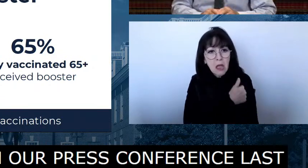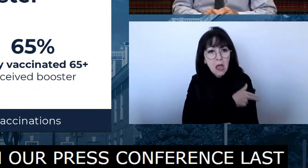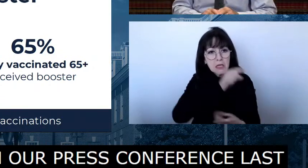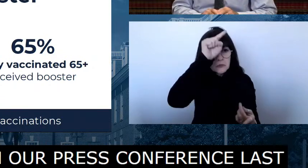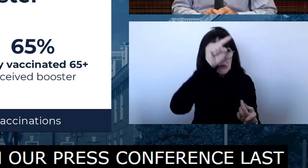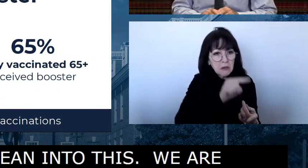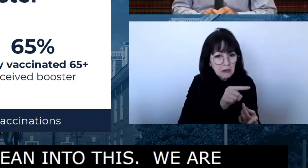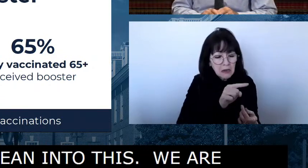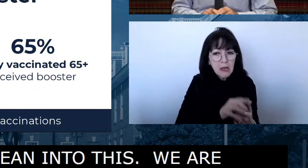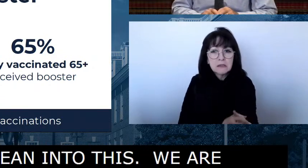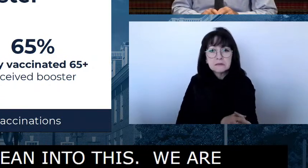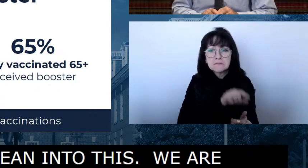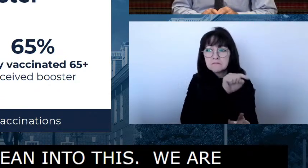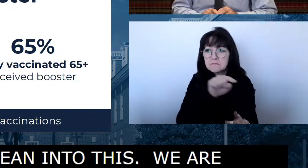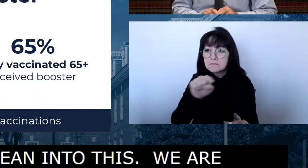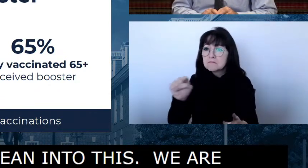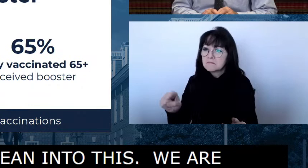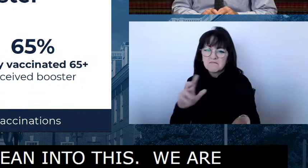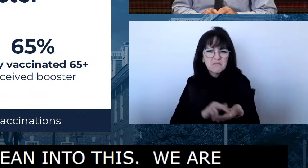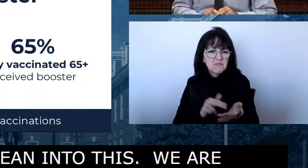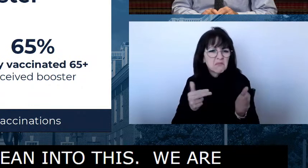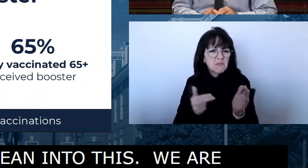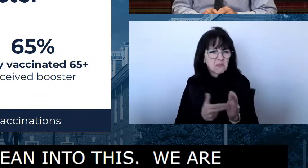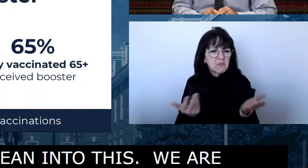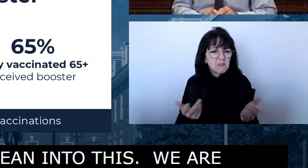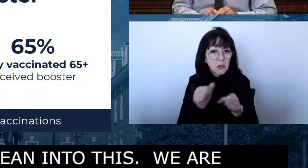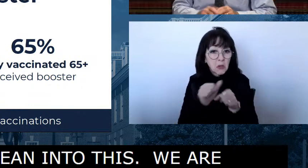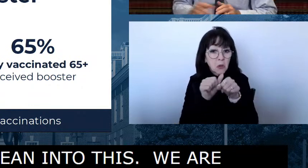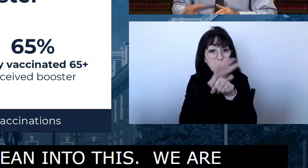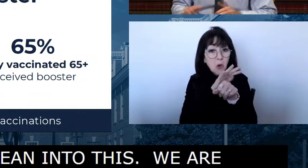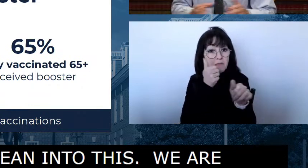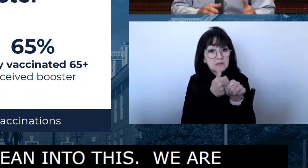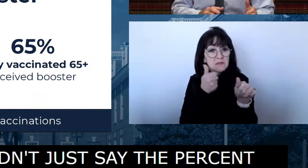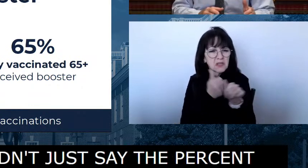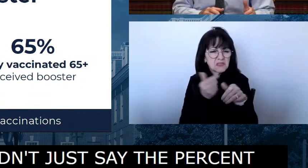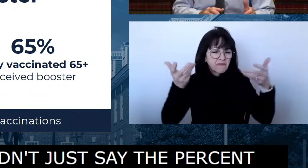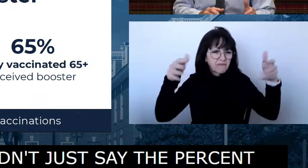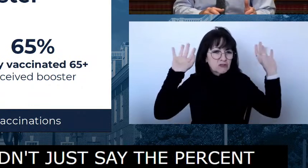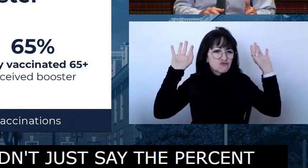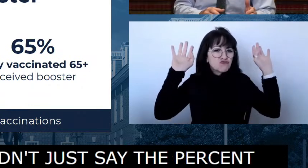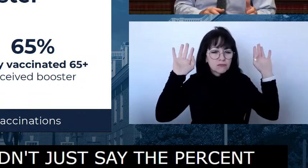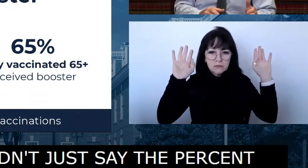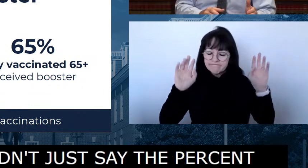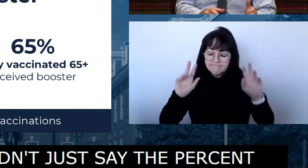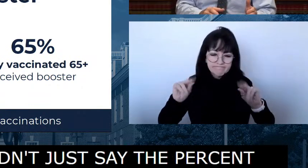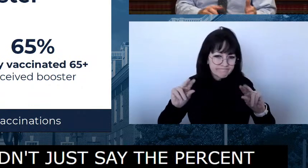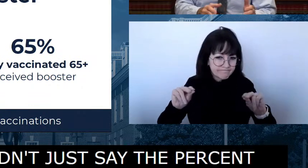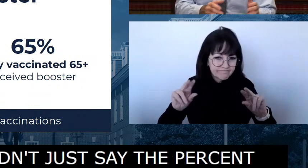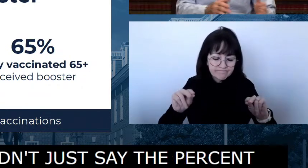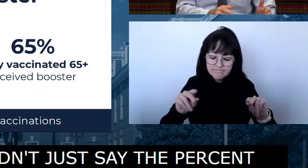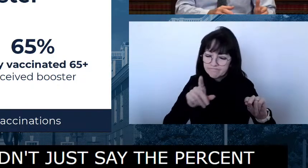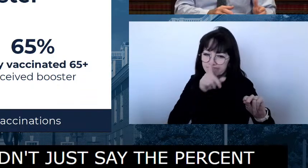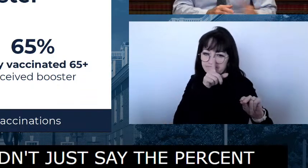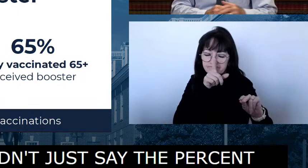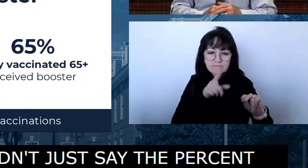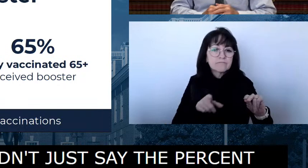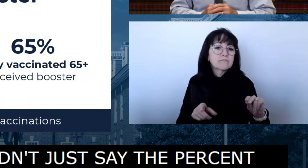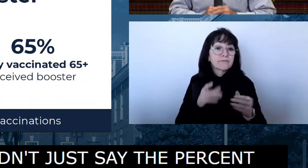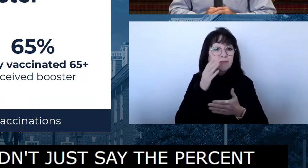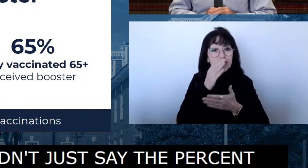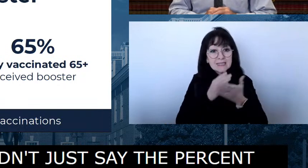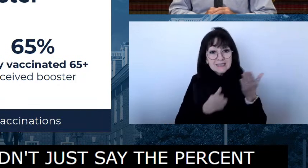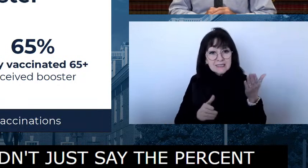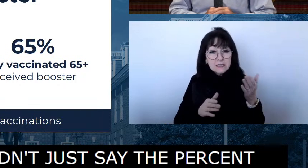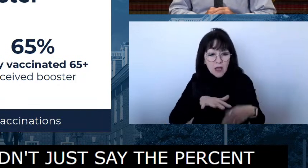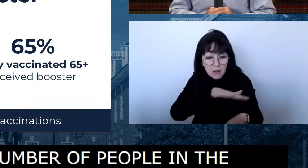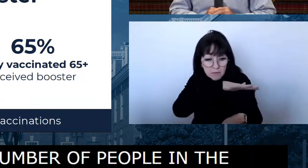to lead into getting people fully vaccinated. Some places, geographic areas in our state, not as